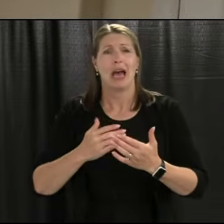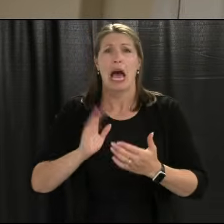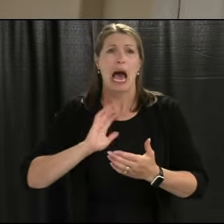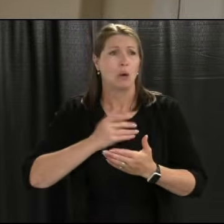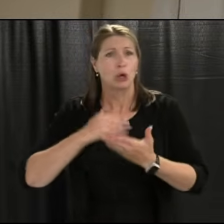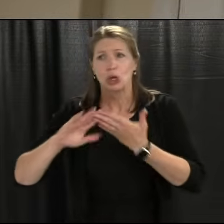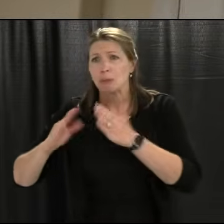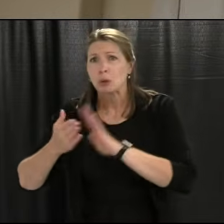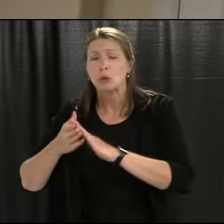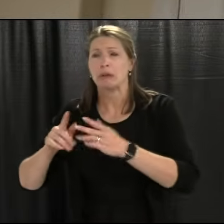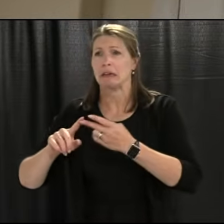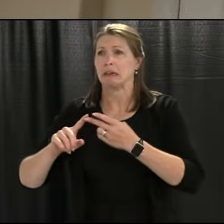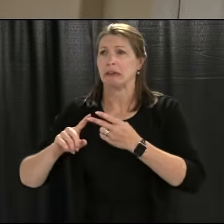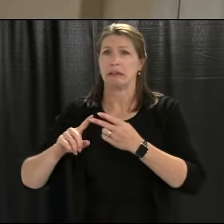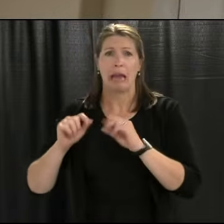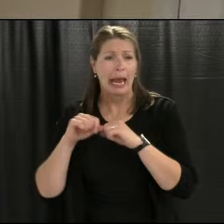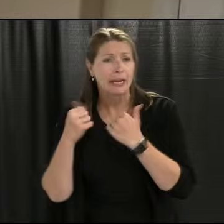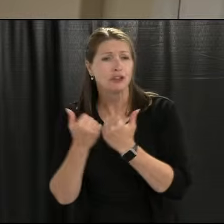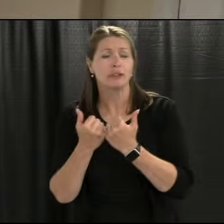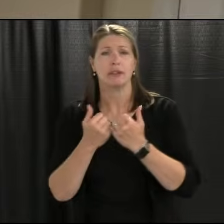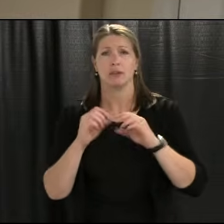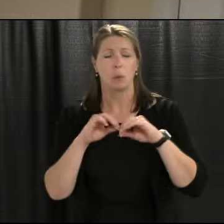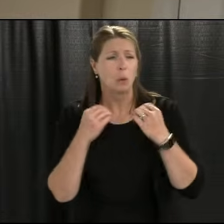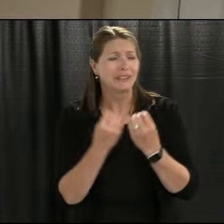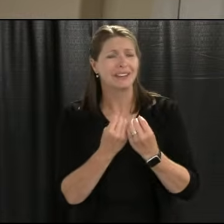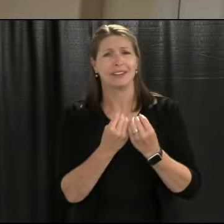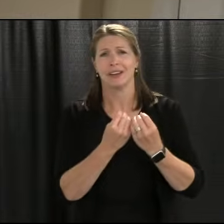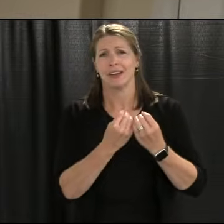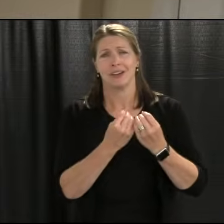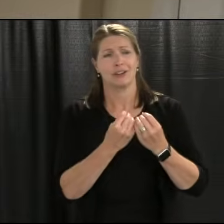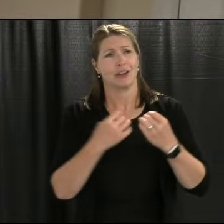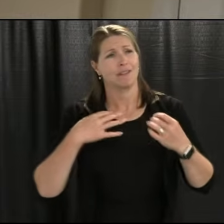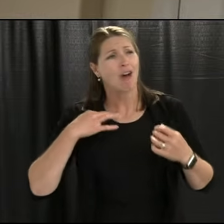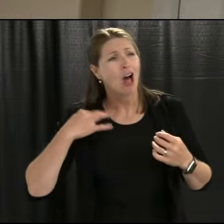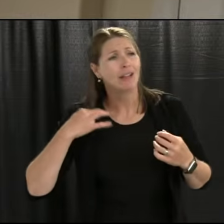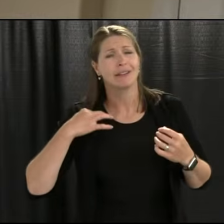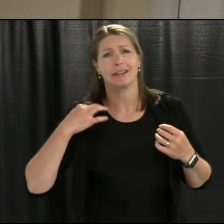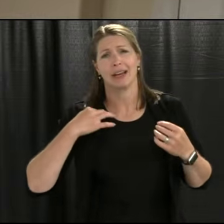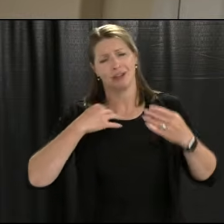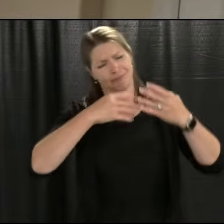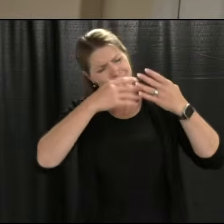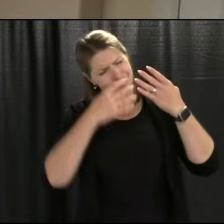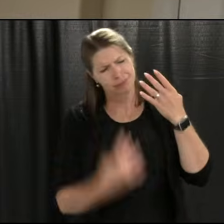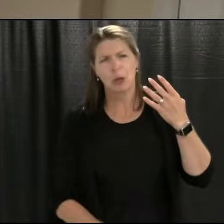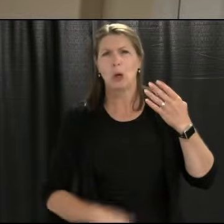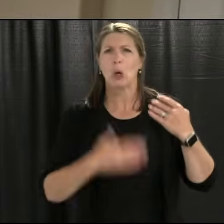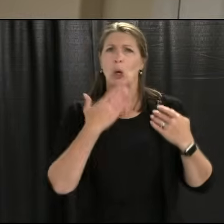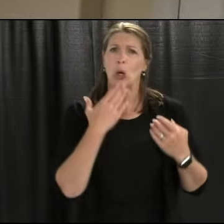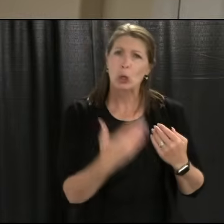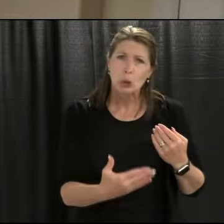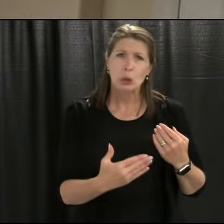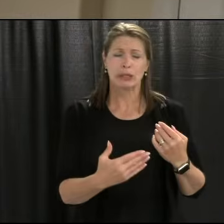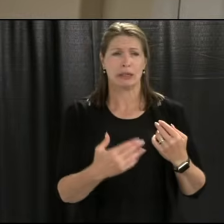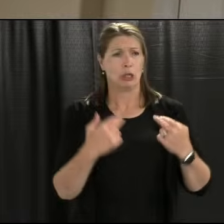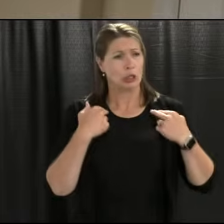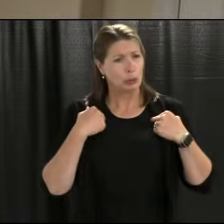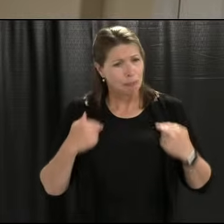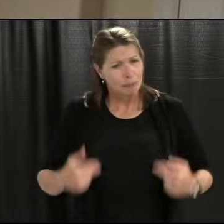our partners, from our volunteers. The list of people doing good humanitarian work is